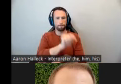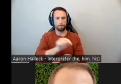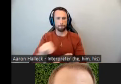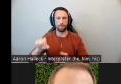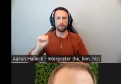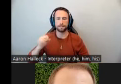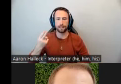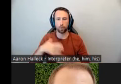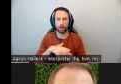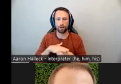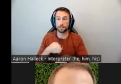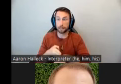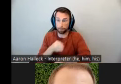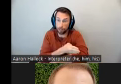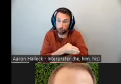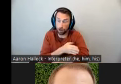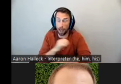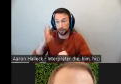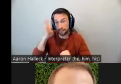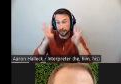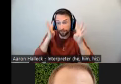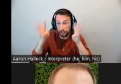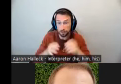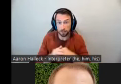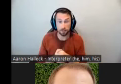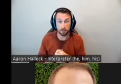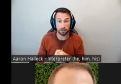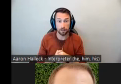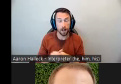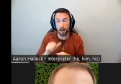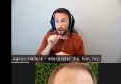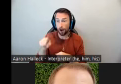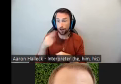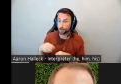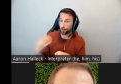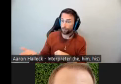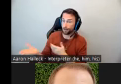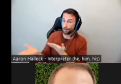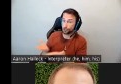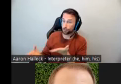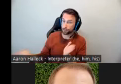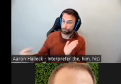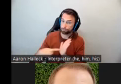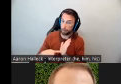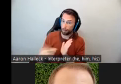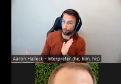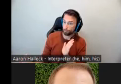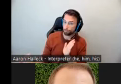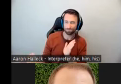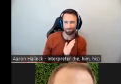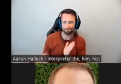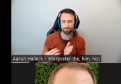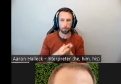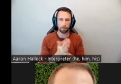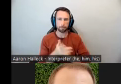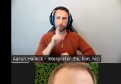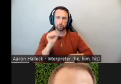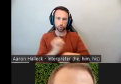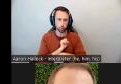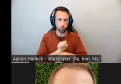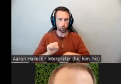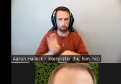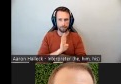better and innovate. More than just billing and providing services, we really wanted to be a true business partner to those